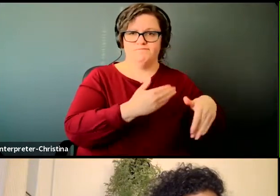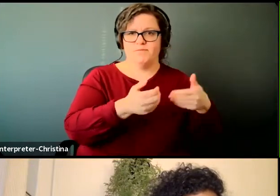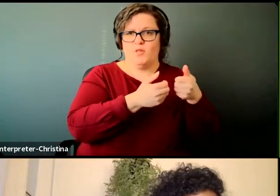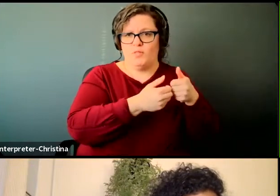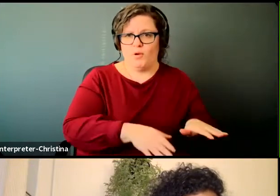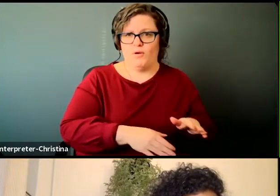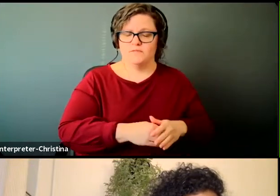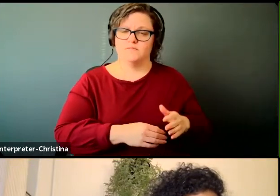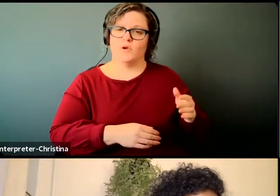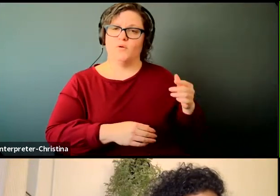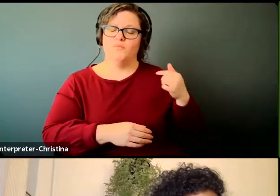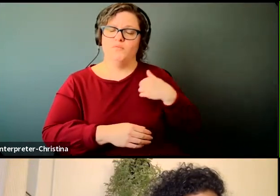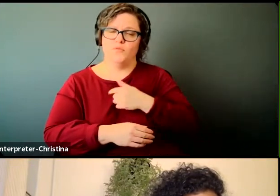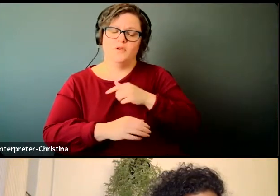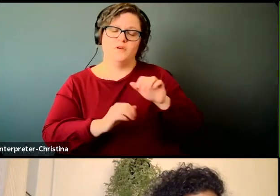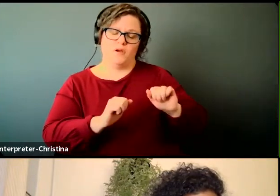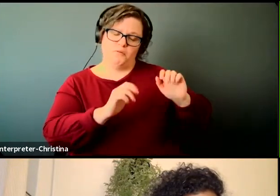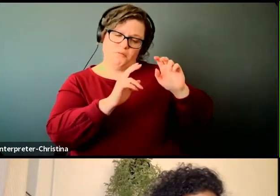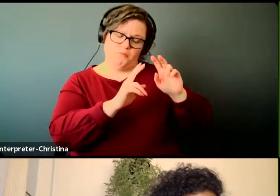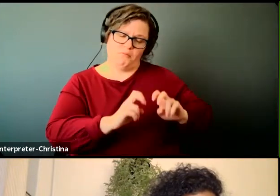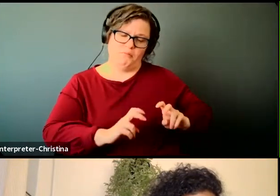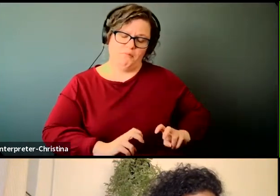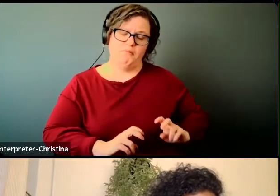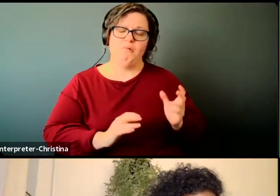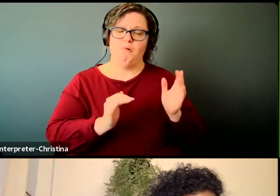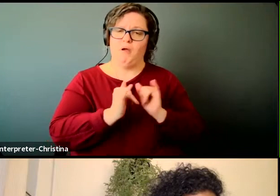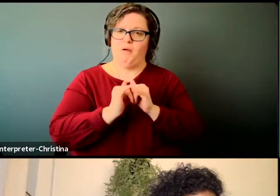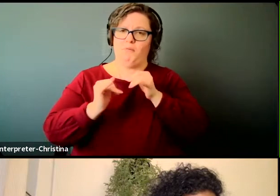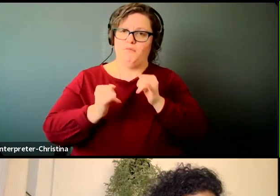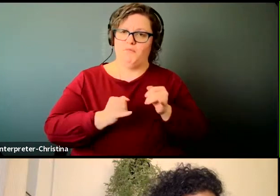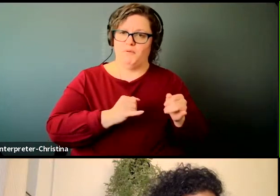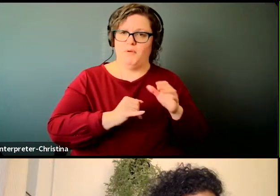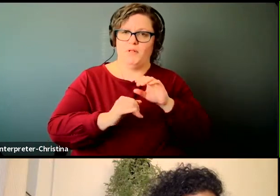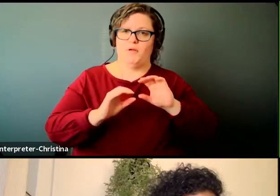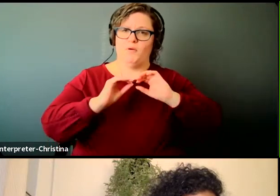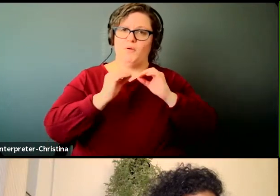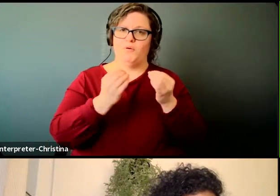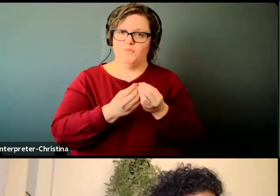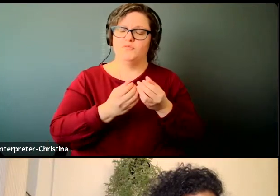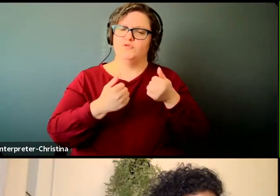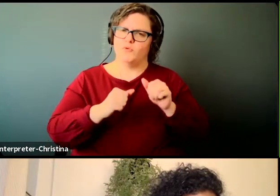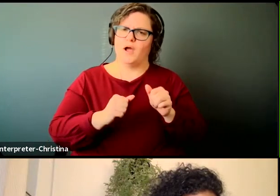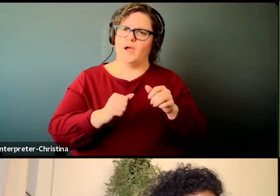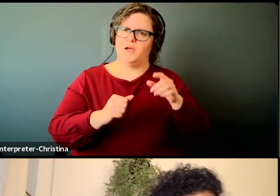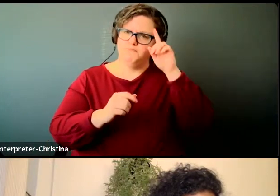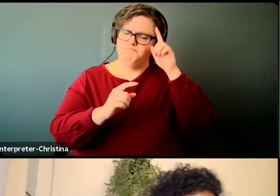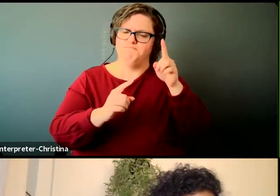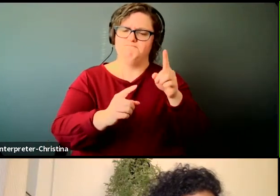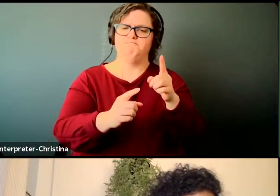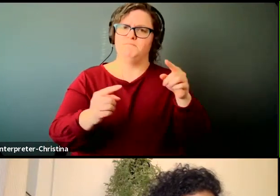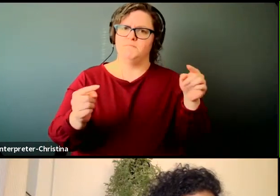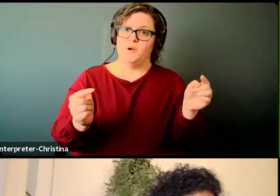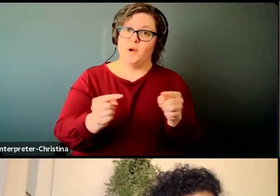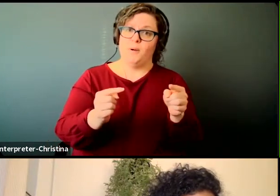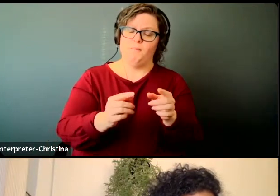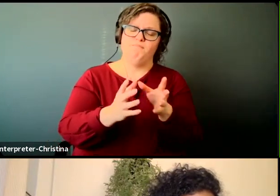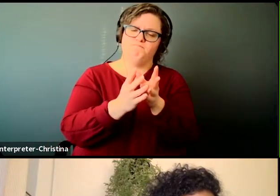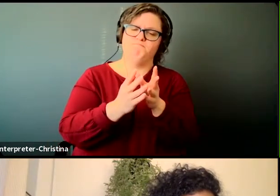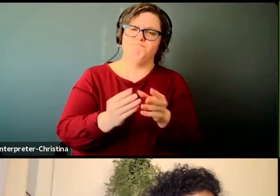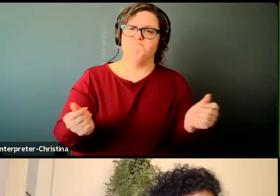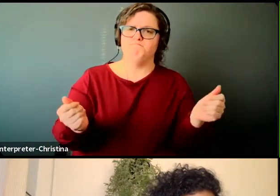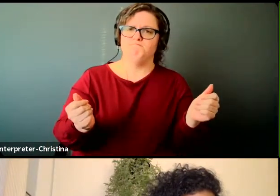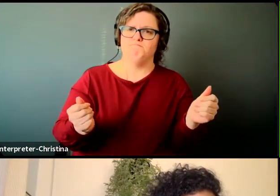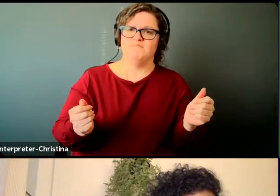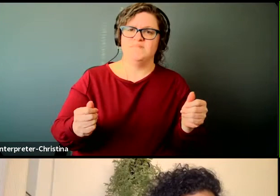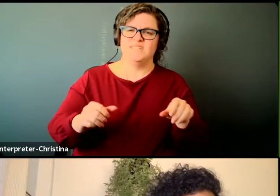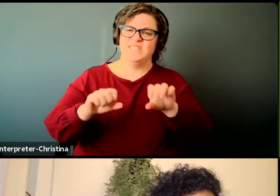that we do as individuals and organizations begin to address the harms of the past and trouble the systems that uphold power and perpetuate